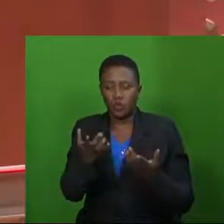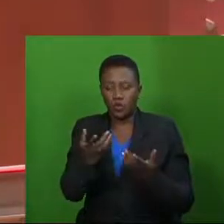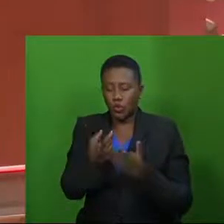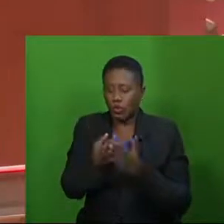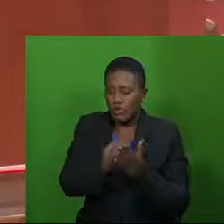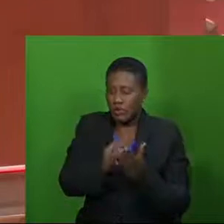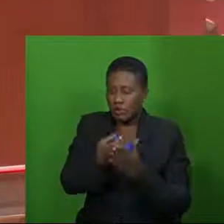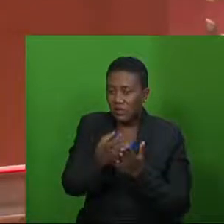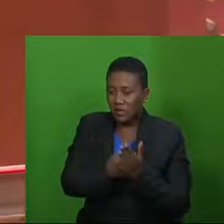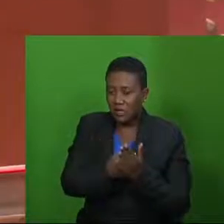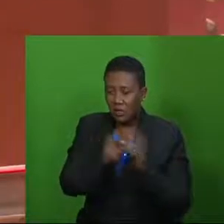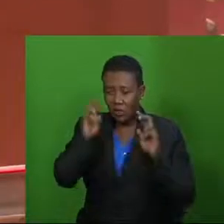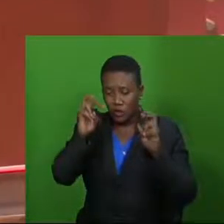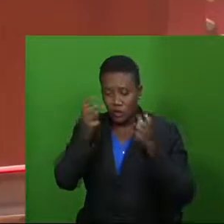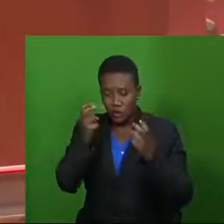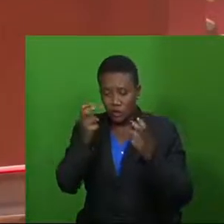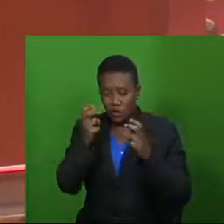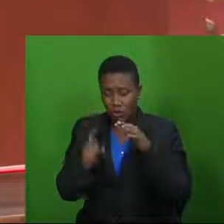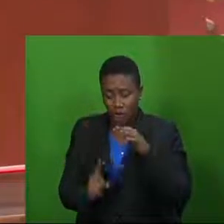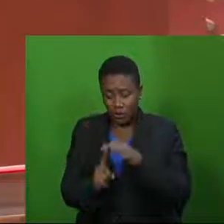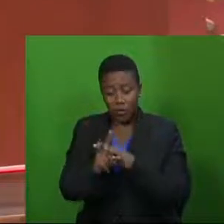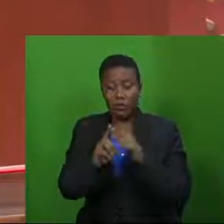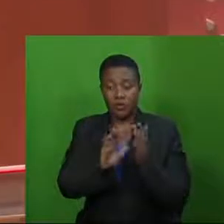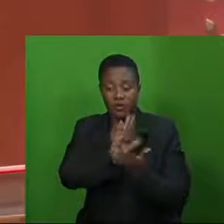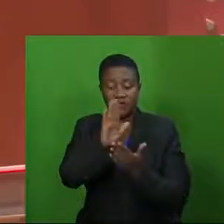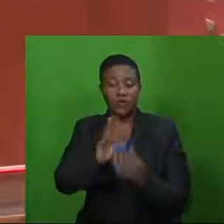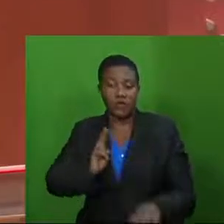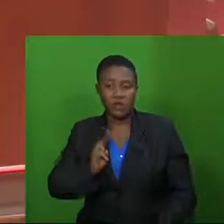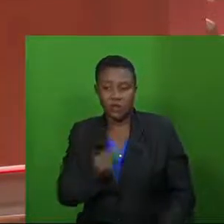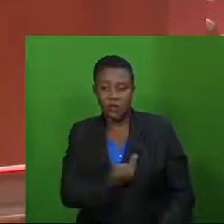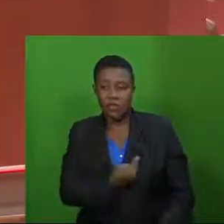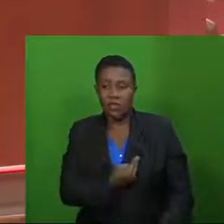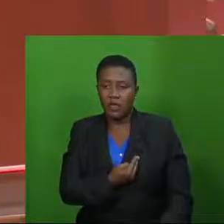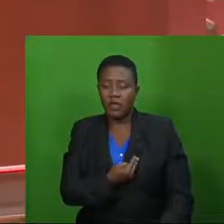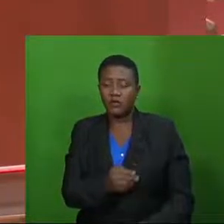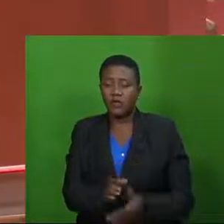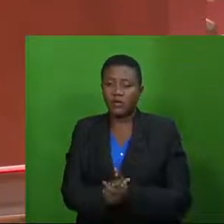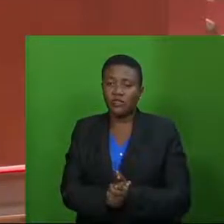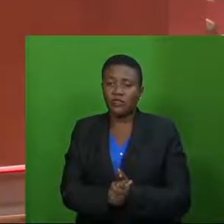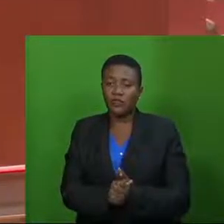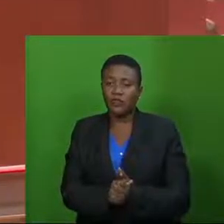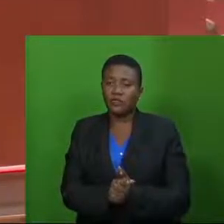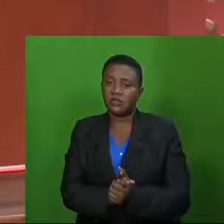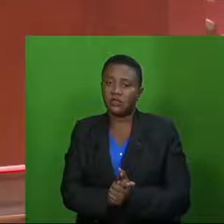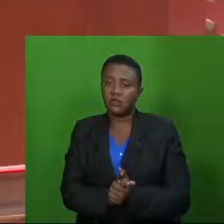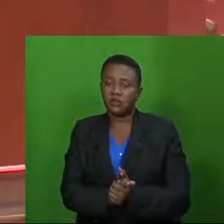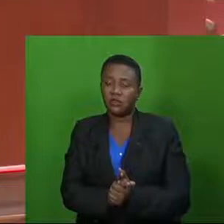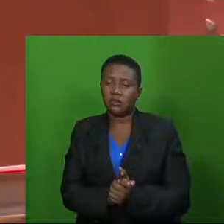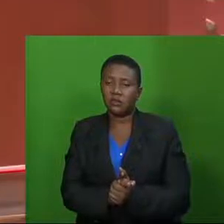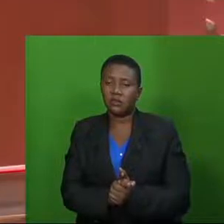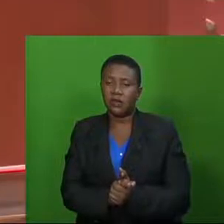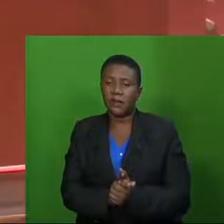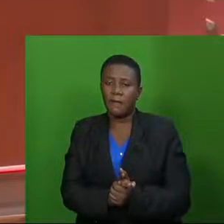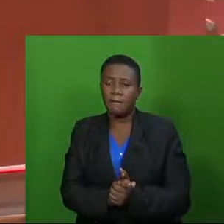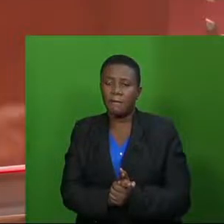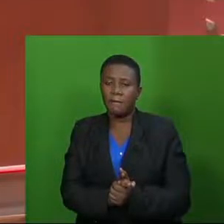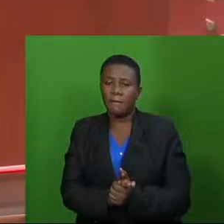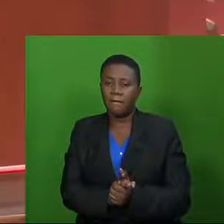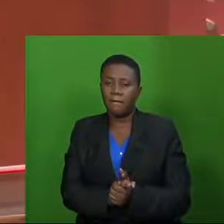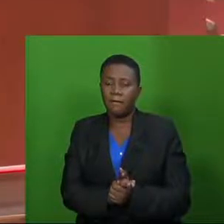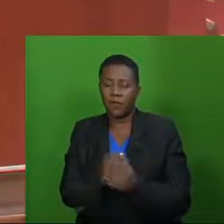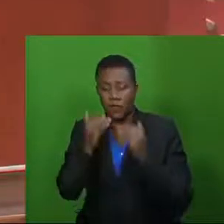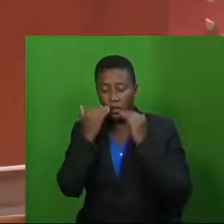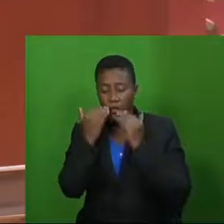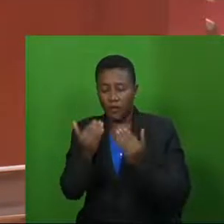matters that will come before us as a House. I think it's a useful suggestion and to be so guided. Yeah, thank